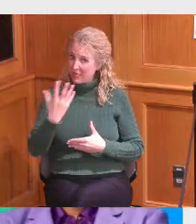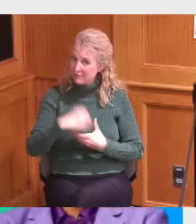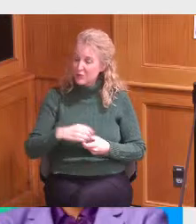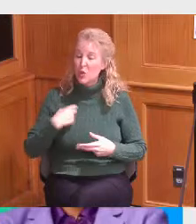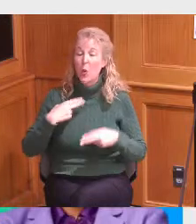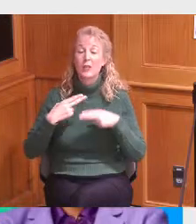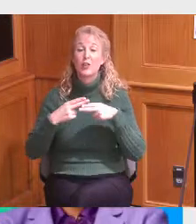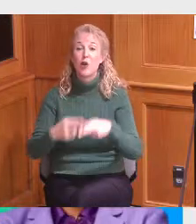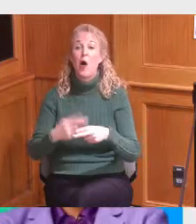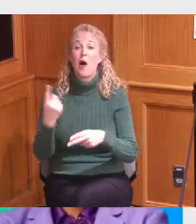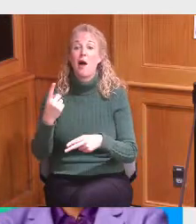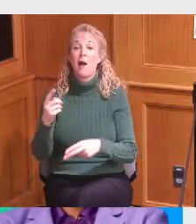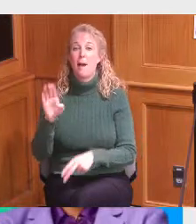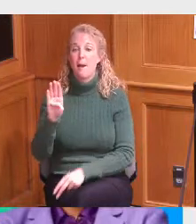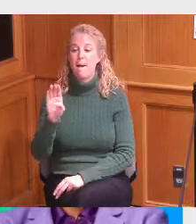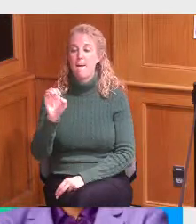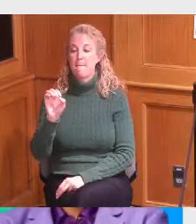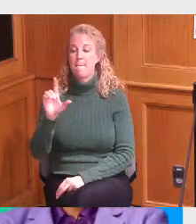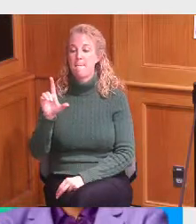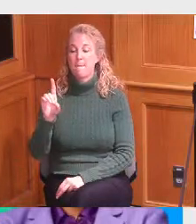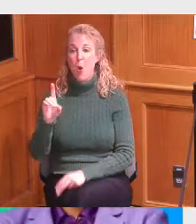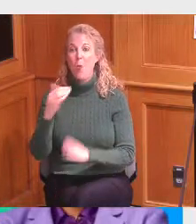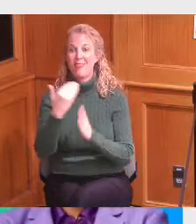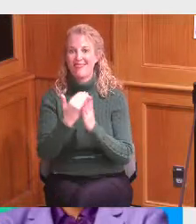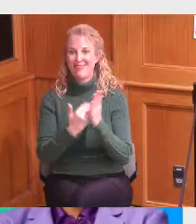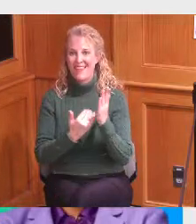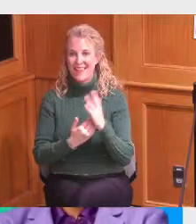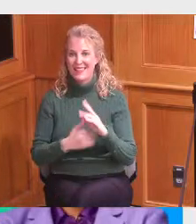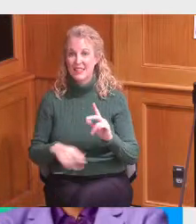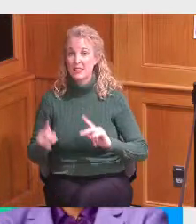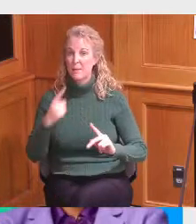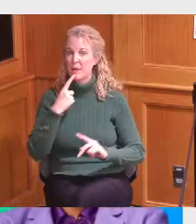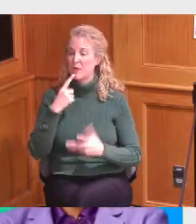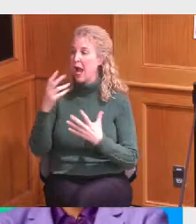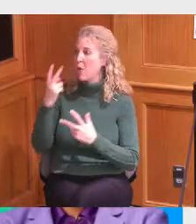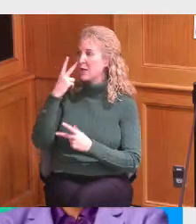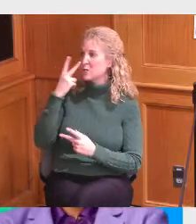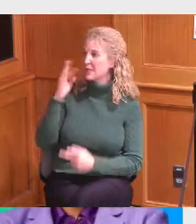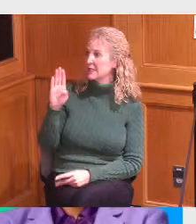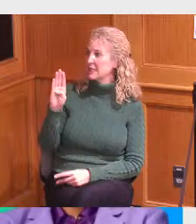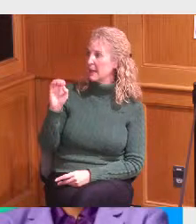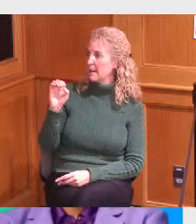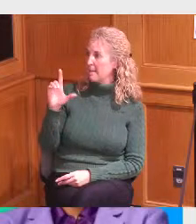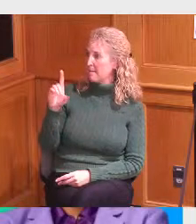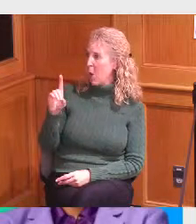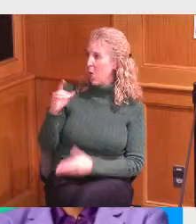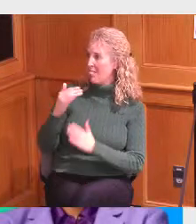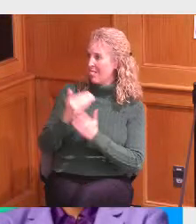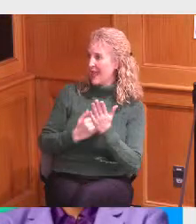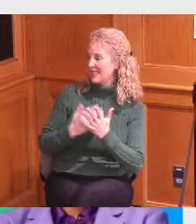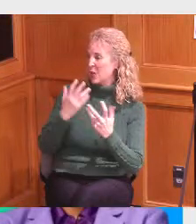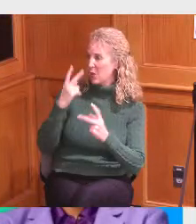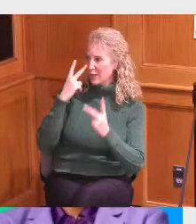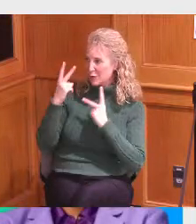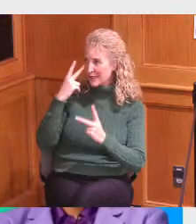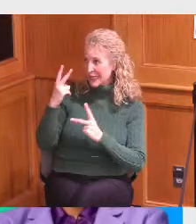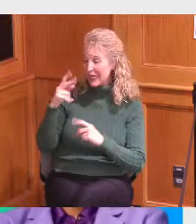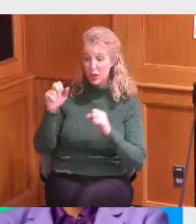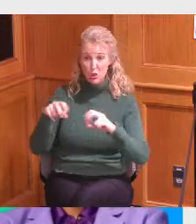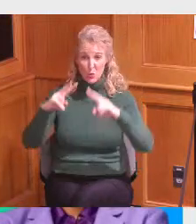and now the departments are calling me and saying, Robert, give me an update on the bold list. We need some more companies. We need to look, because you can